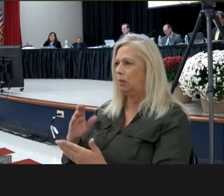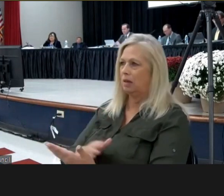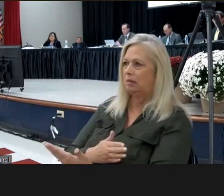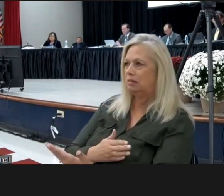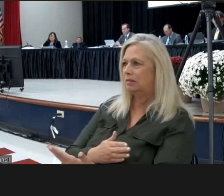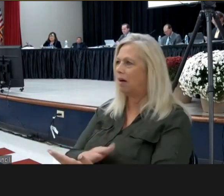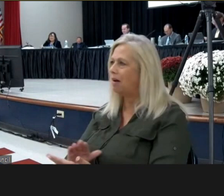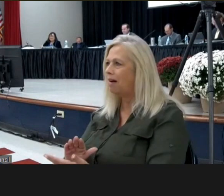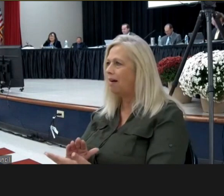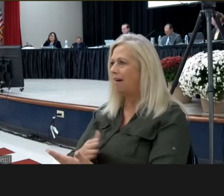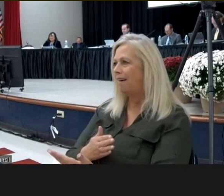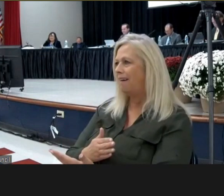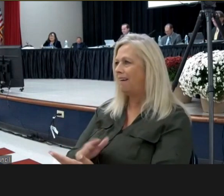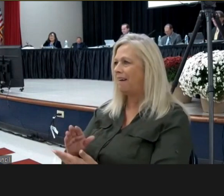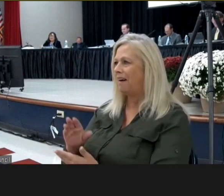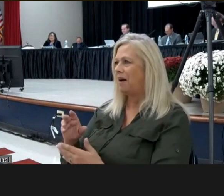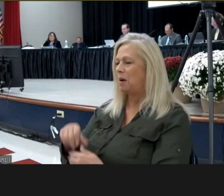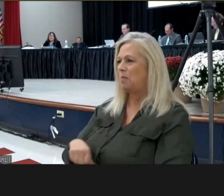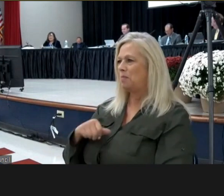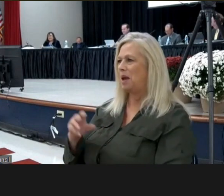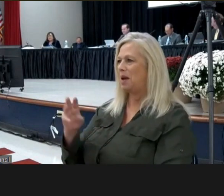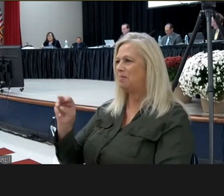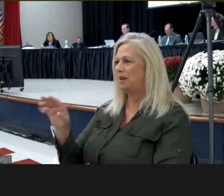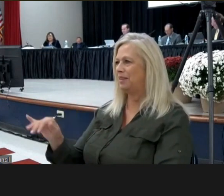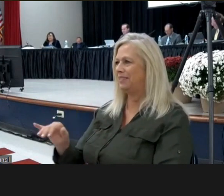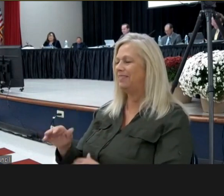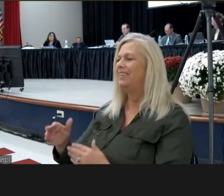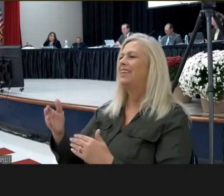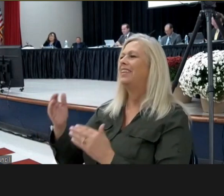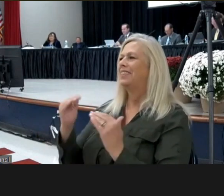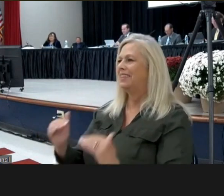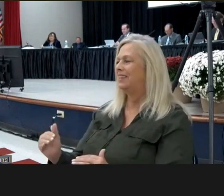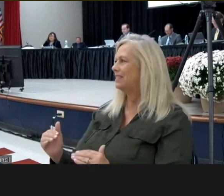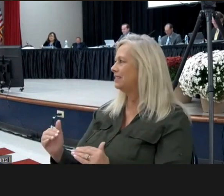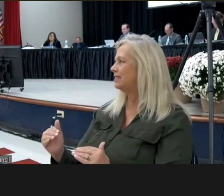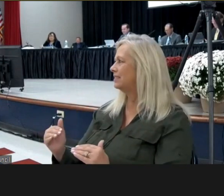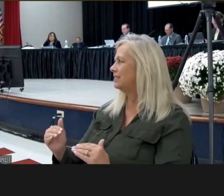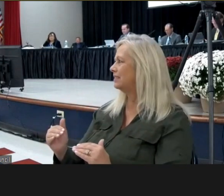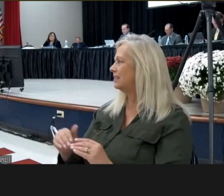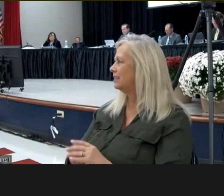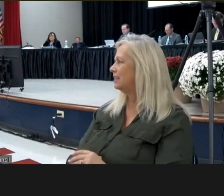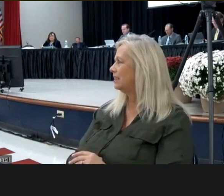All right. Next slide. Can I use it quickly?